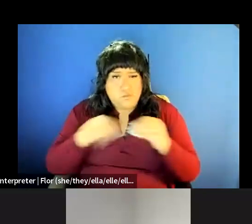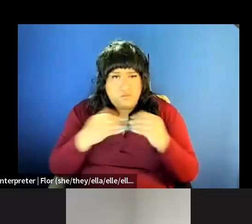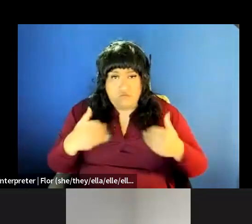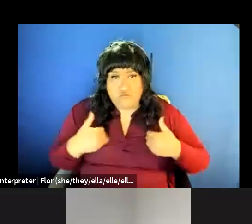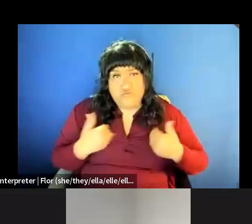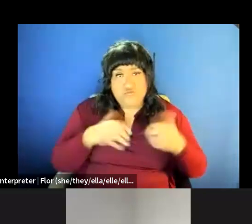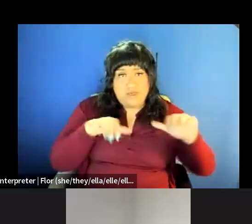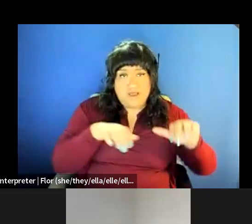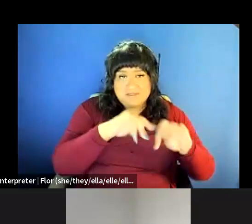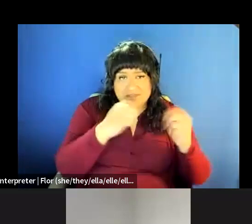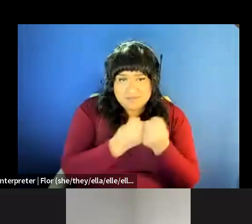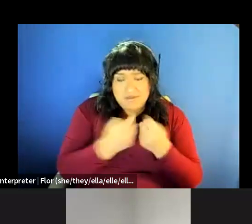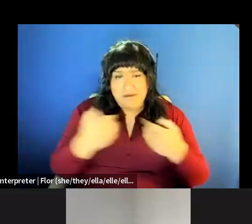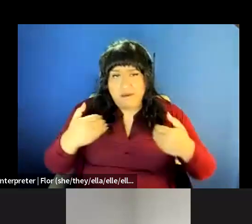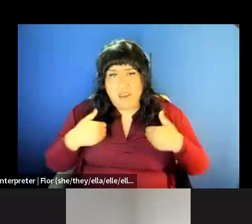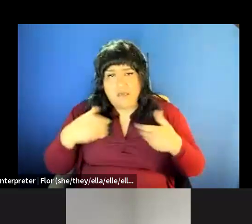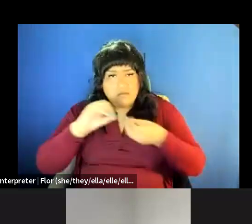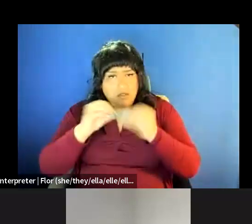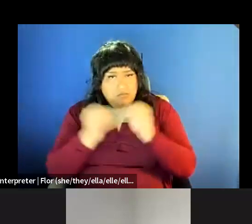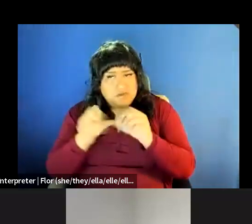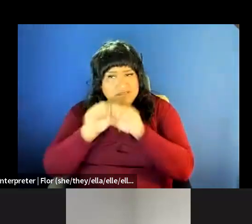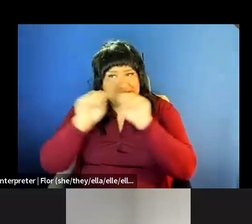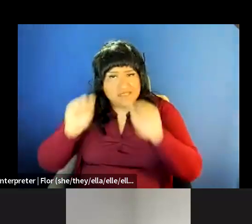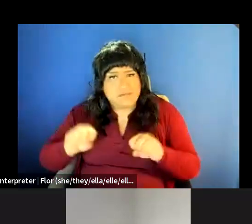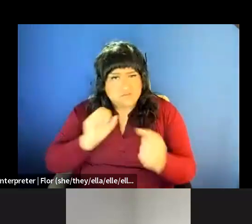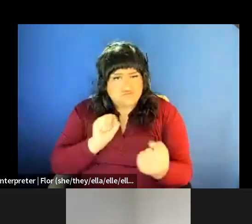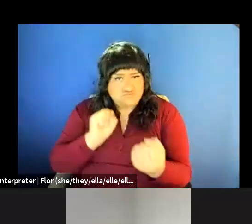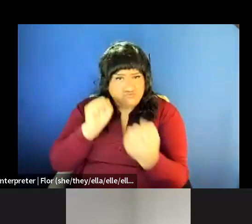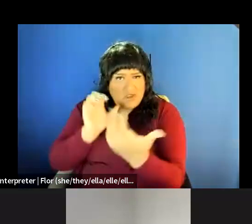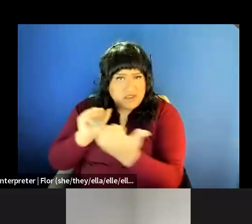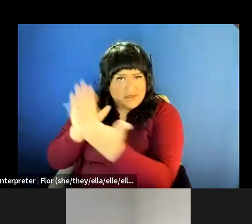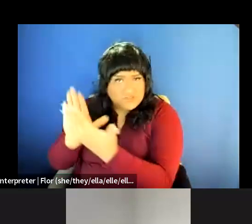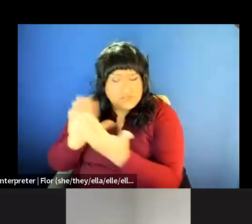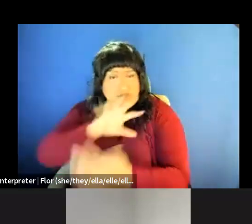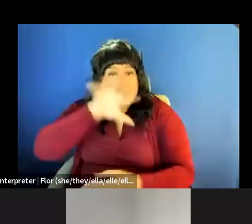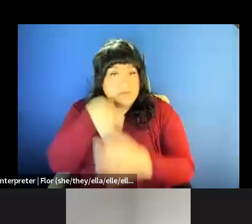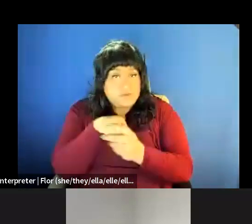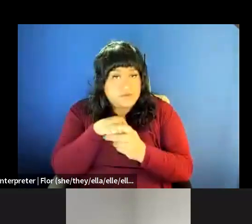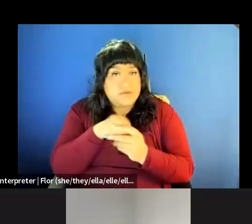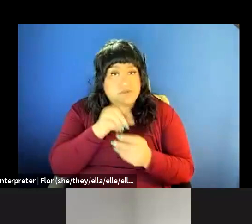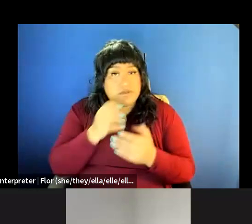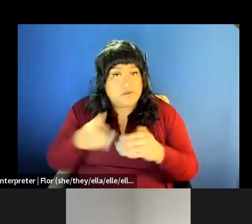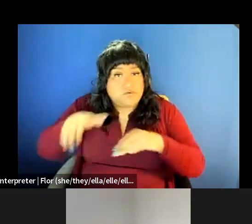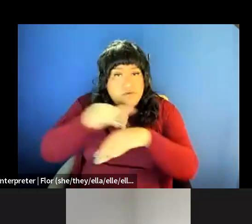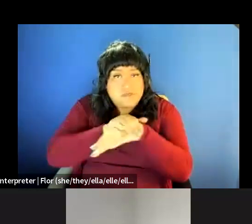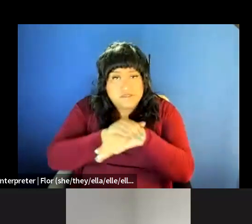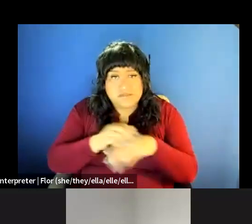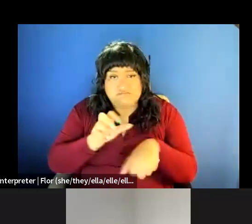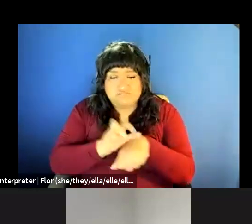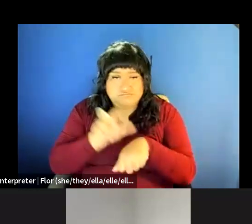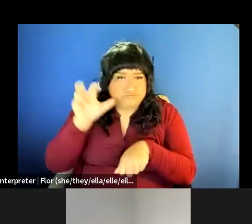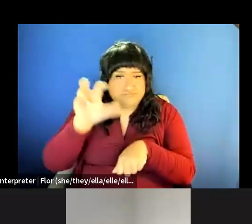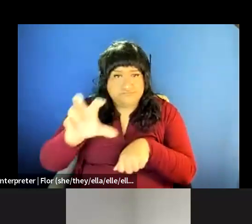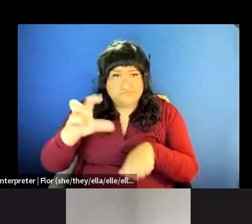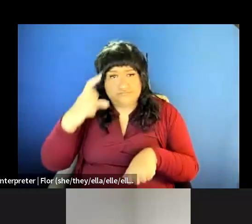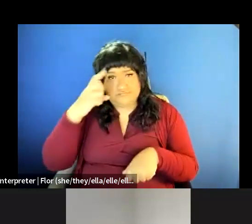teams, there's a number of systemic kind of strategies, including the increased investment in hospital. So